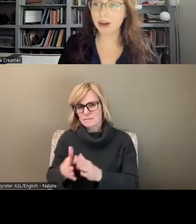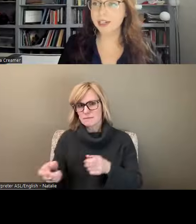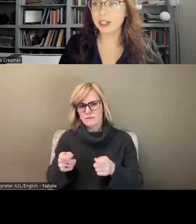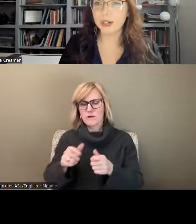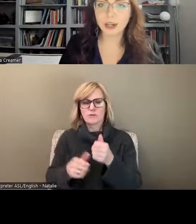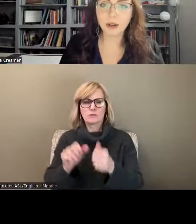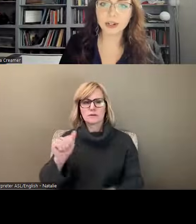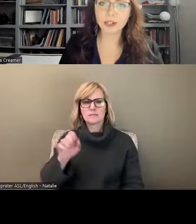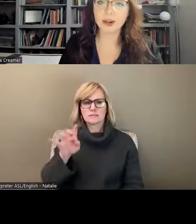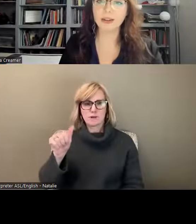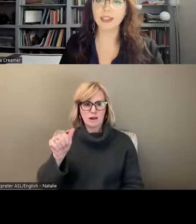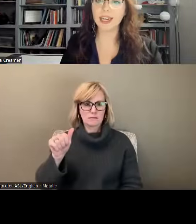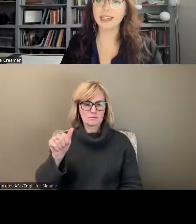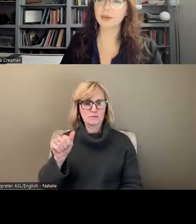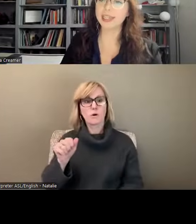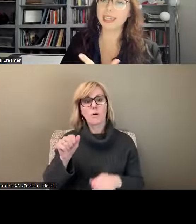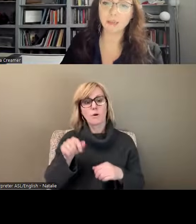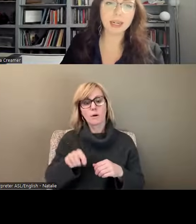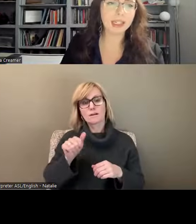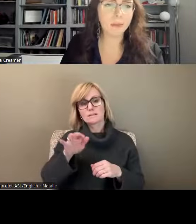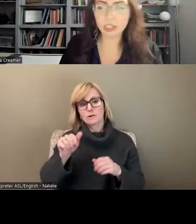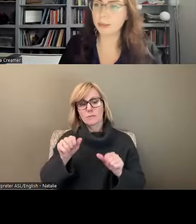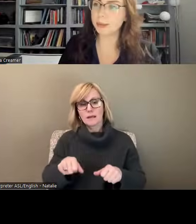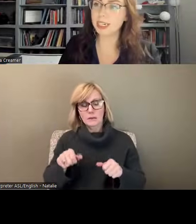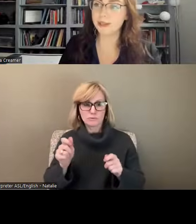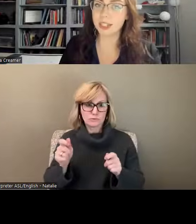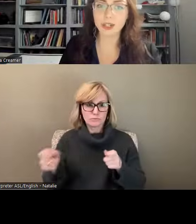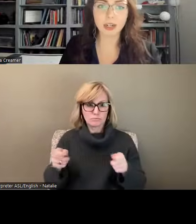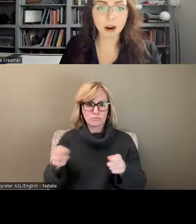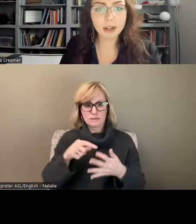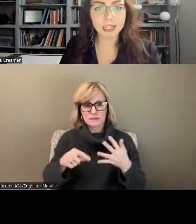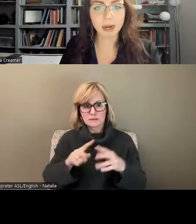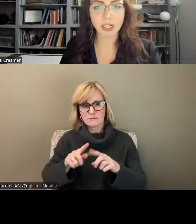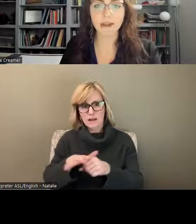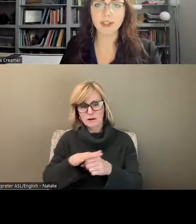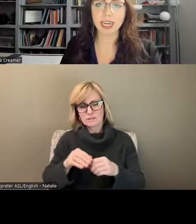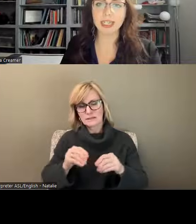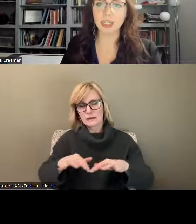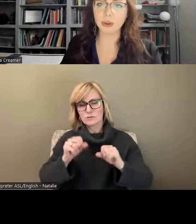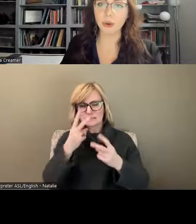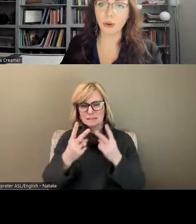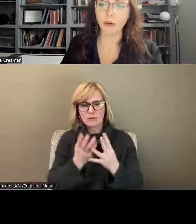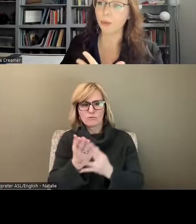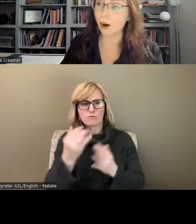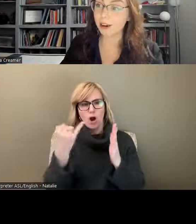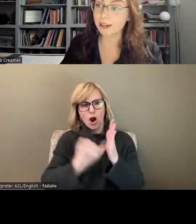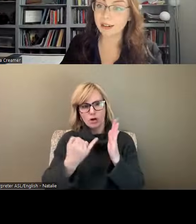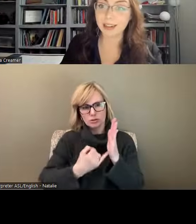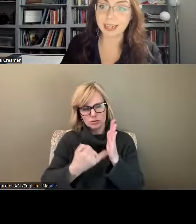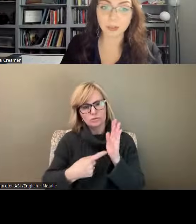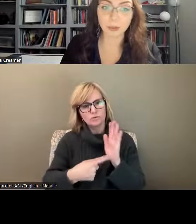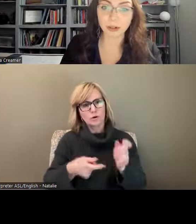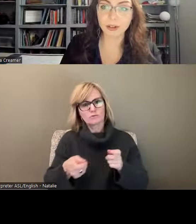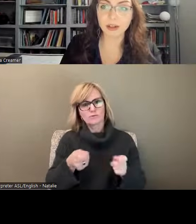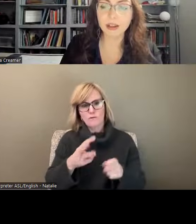triumph of Assyria over the surrounding land is really celebrated in multiple pieces of Assyrian art, especially emphasizing control over water and